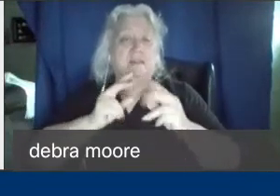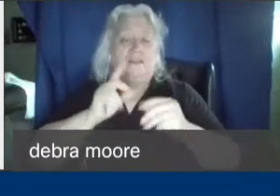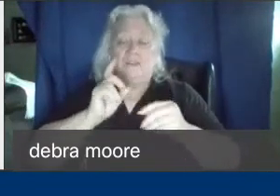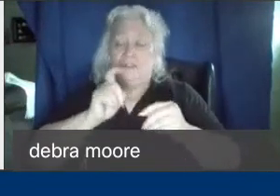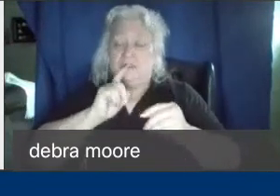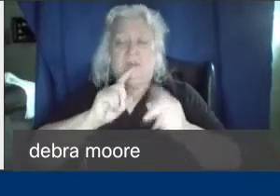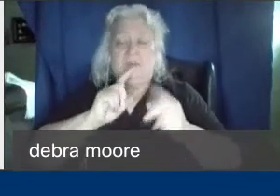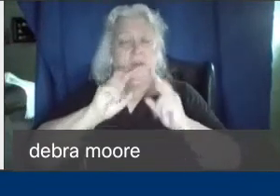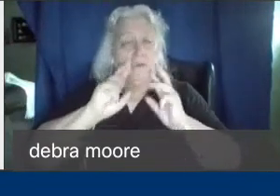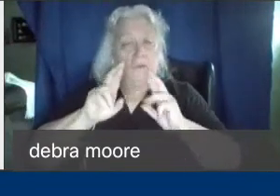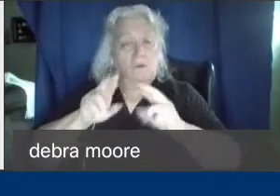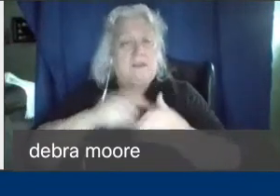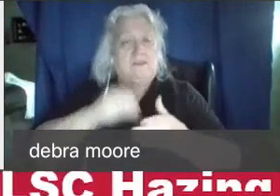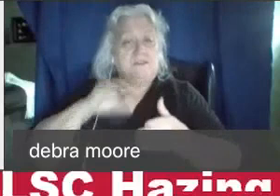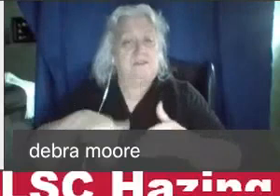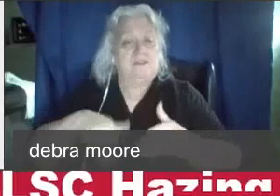immediately.